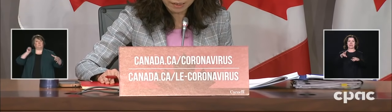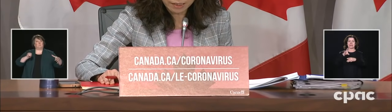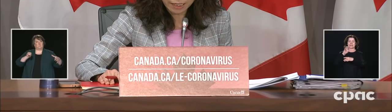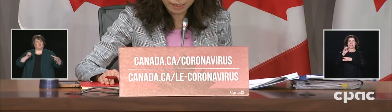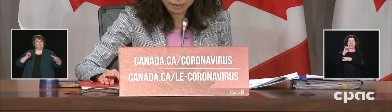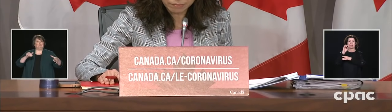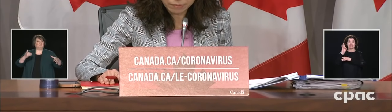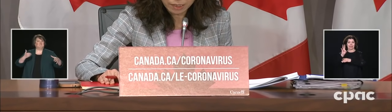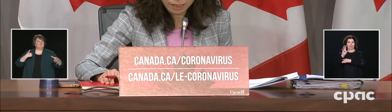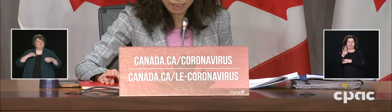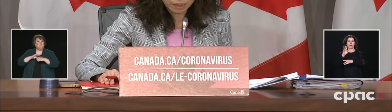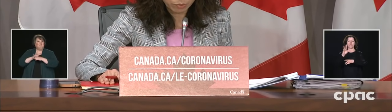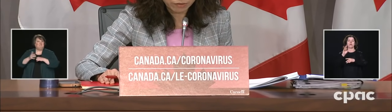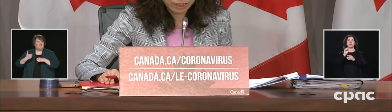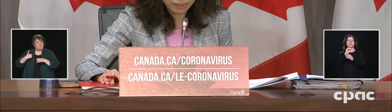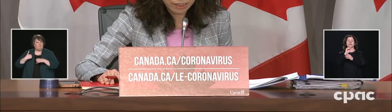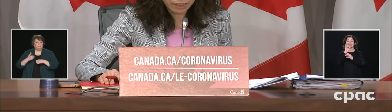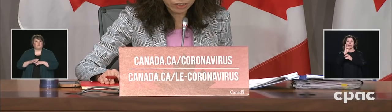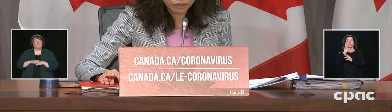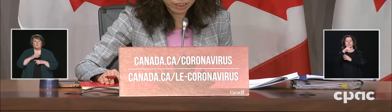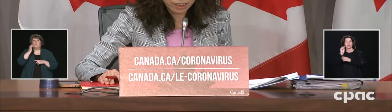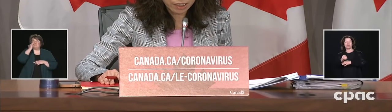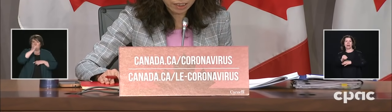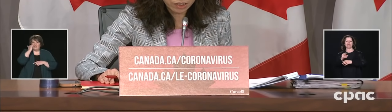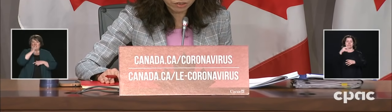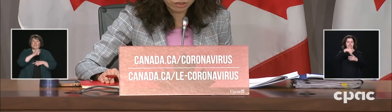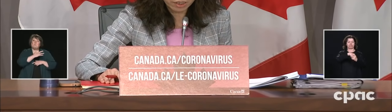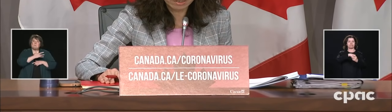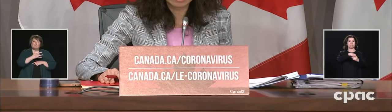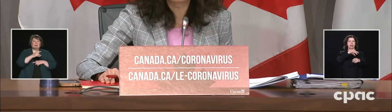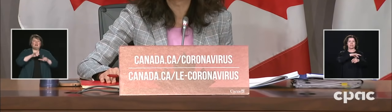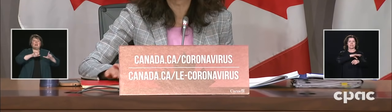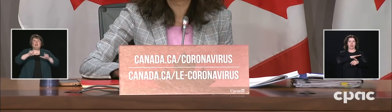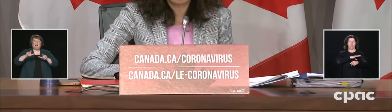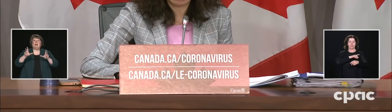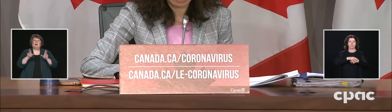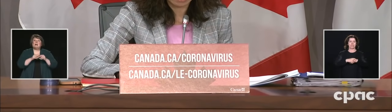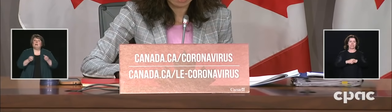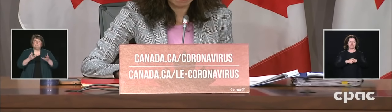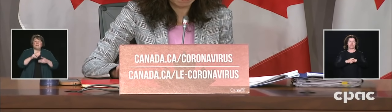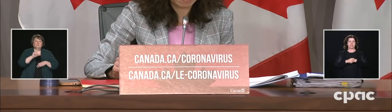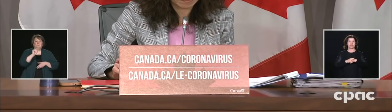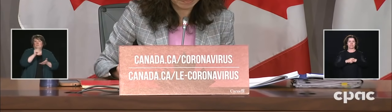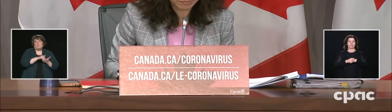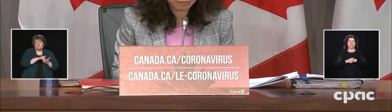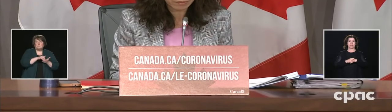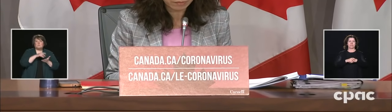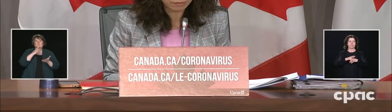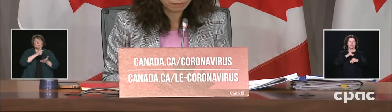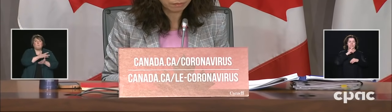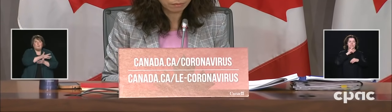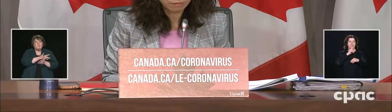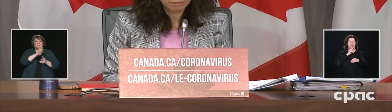have been tested daily, as provinces and territories continue to increase testing capacity.